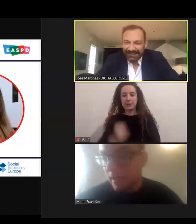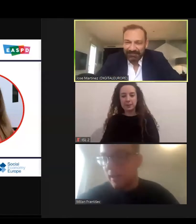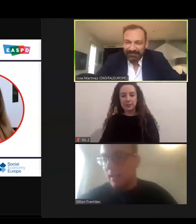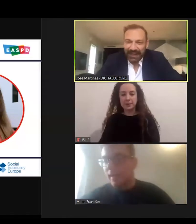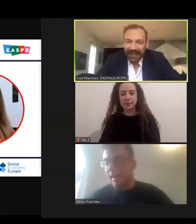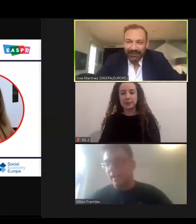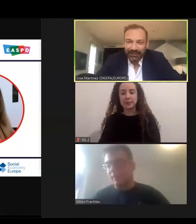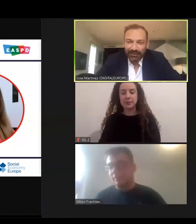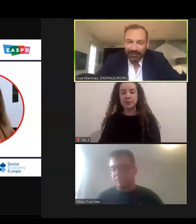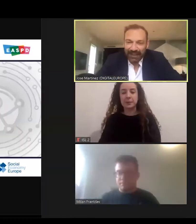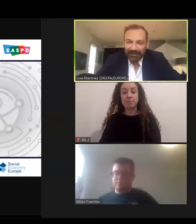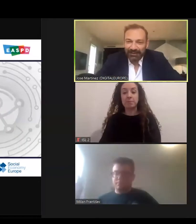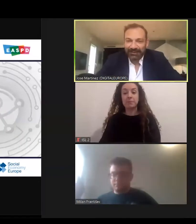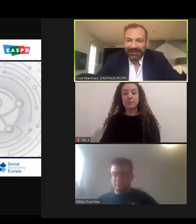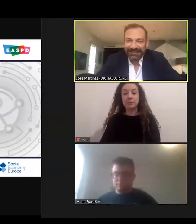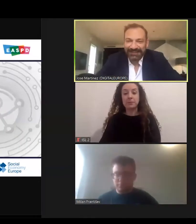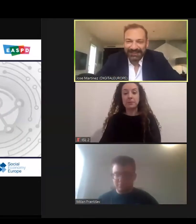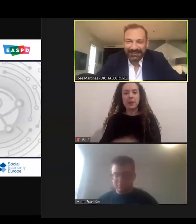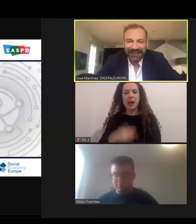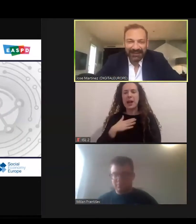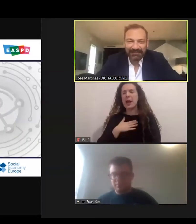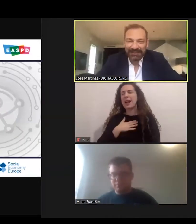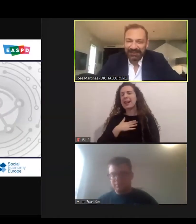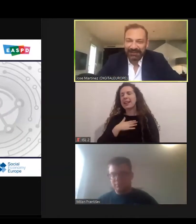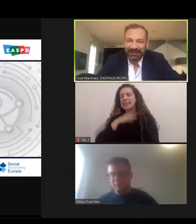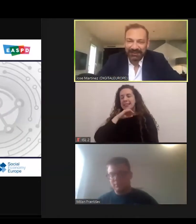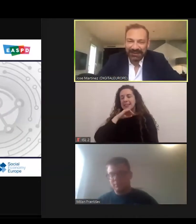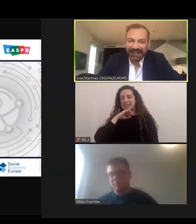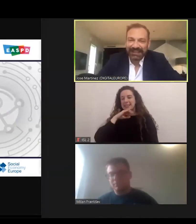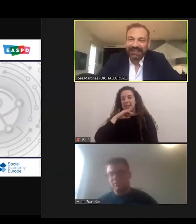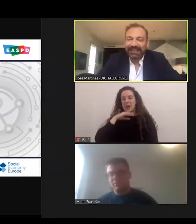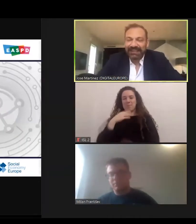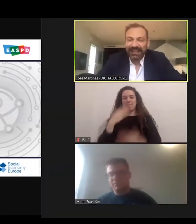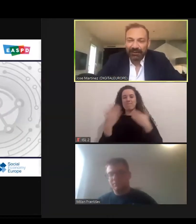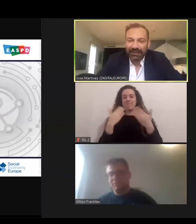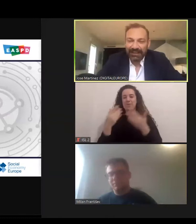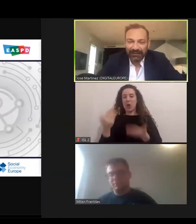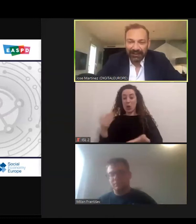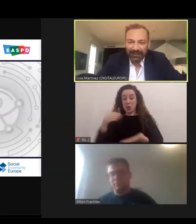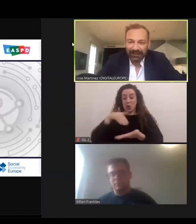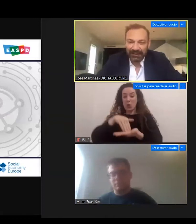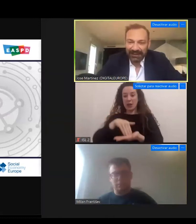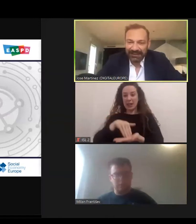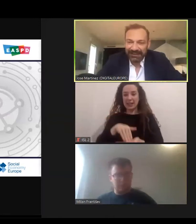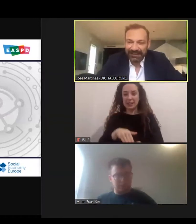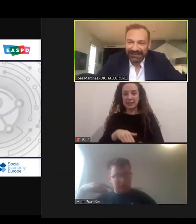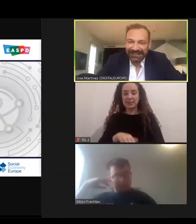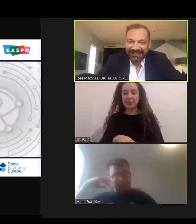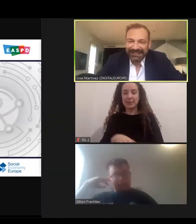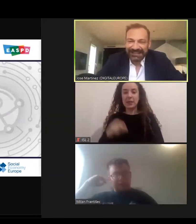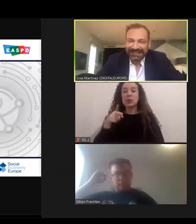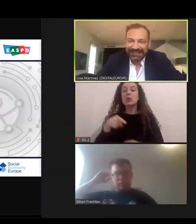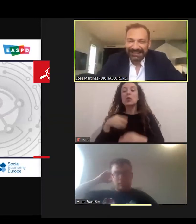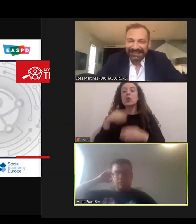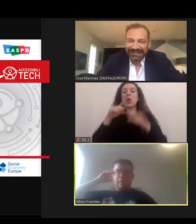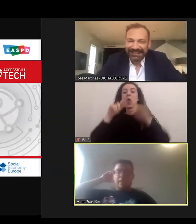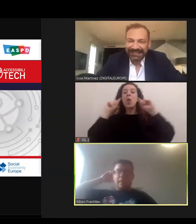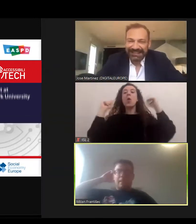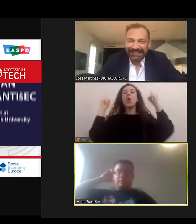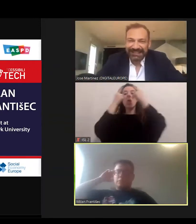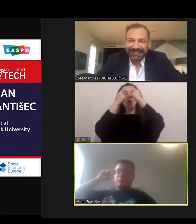are providing the results. So the result is the same, but they can choose the